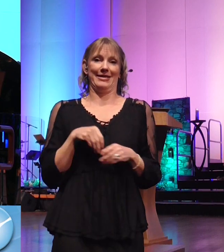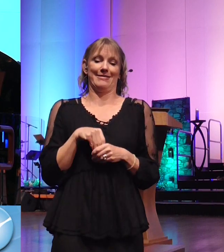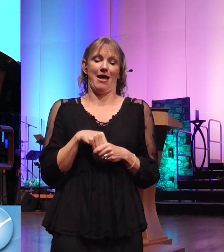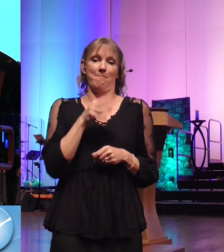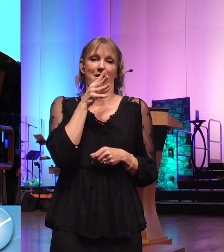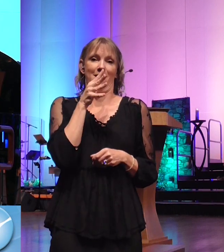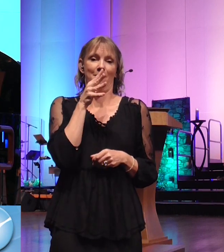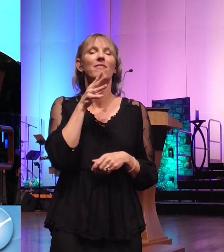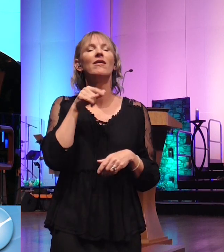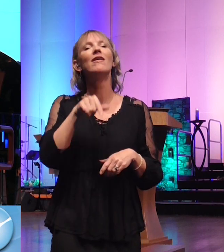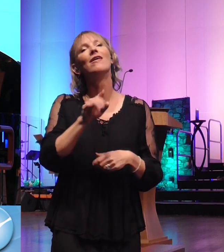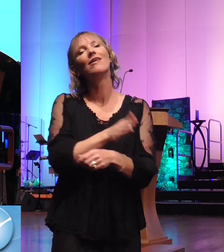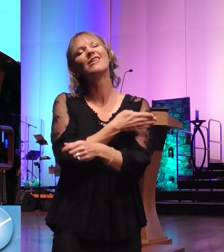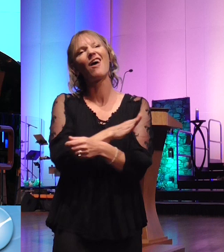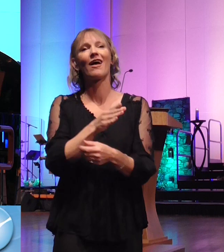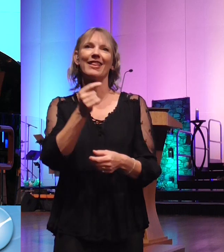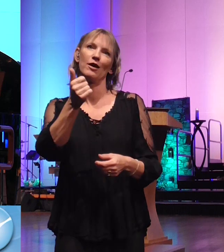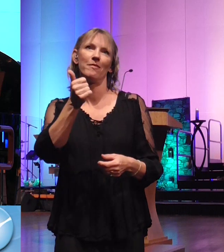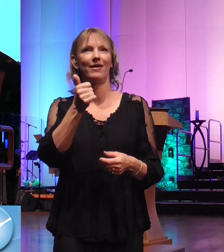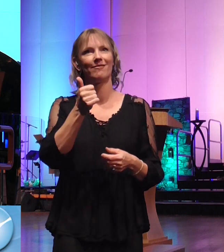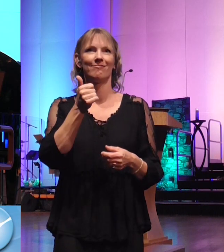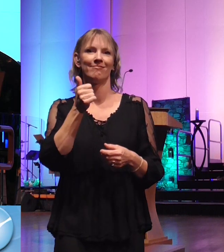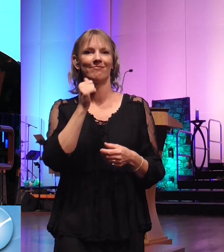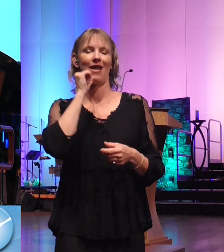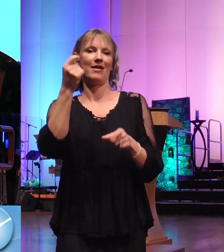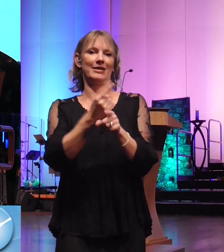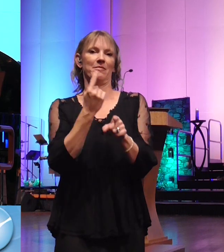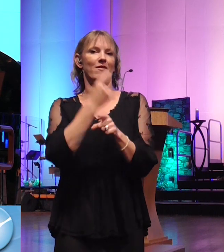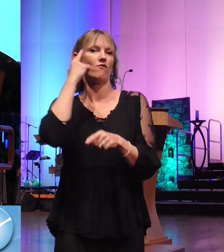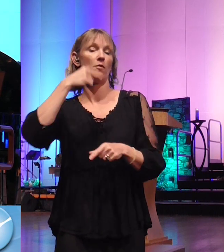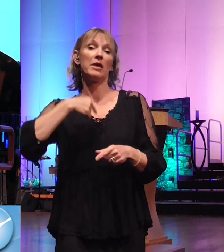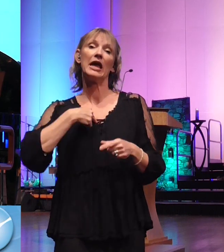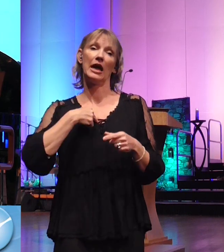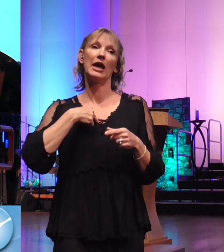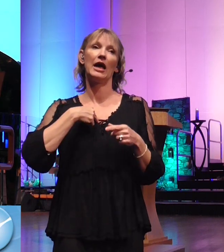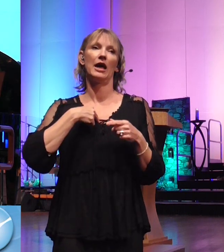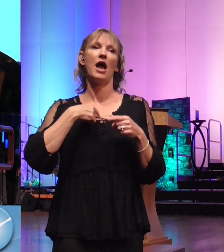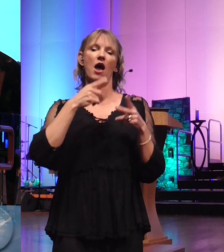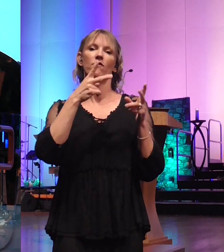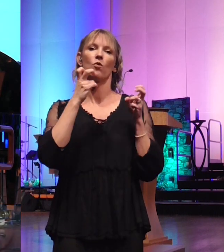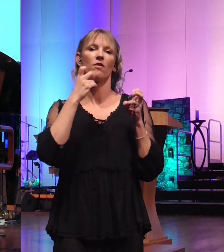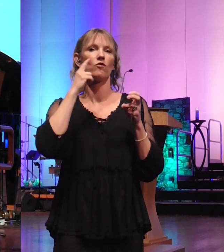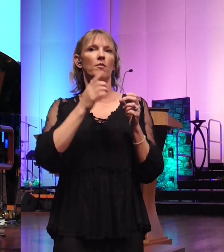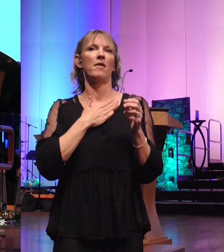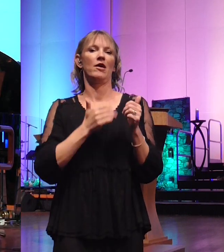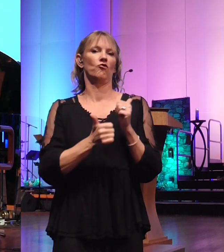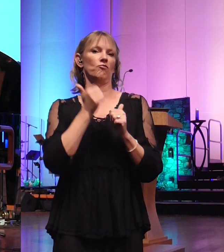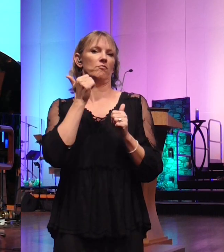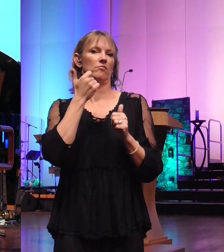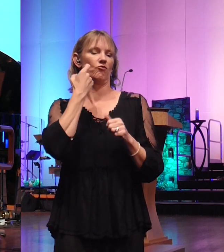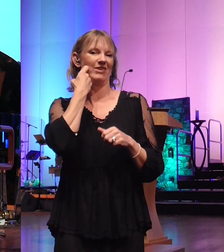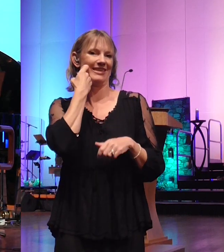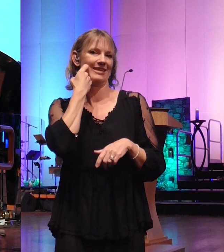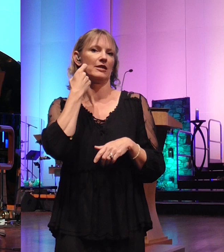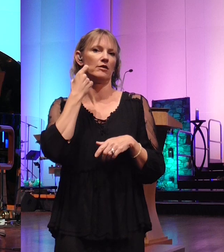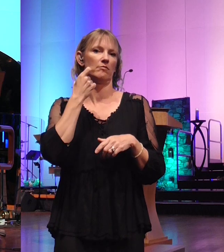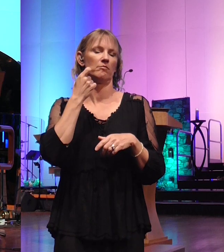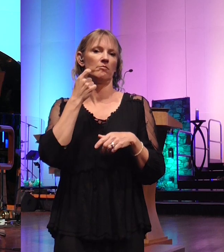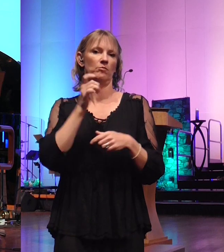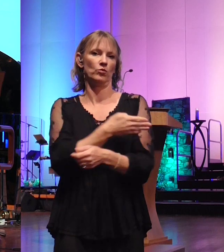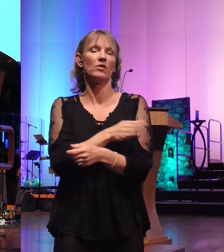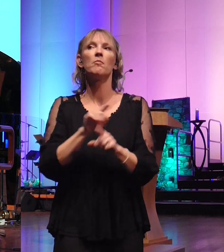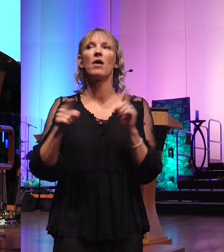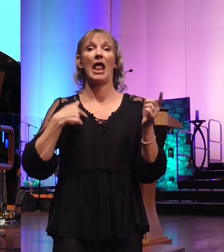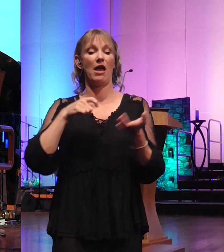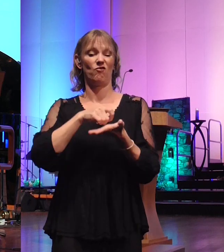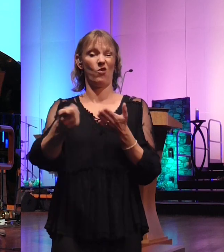This is a song that it's a little unusual for me. I recorded it for my most recent album, but I wrote it